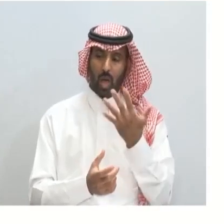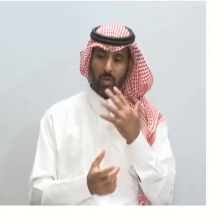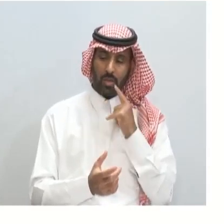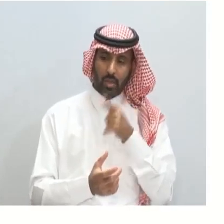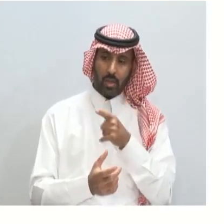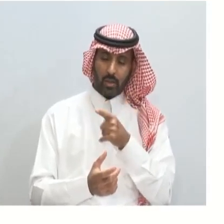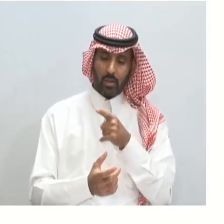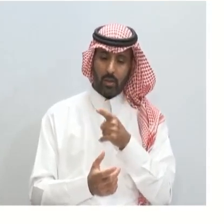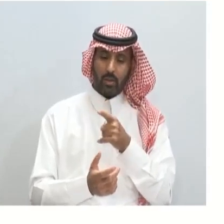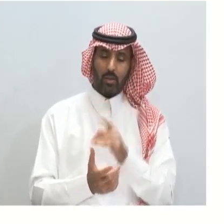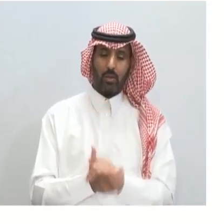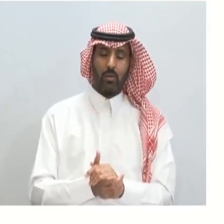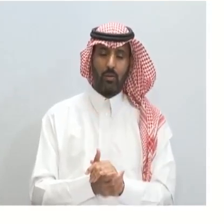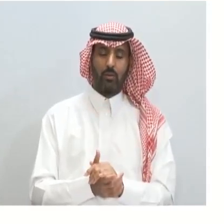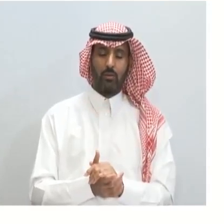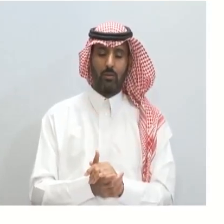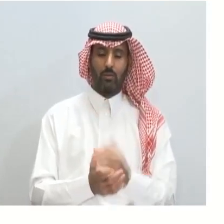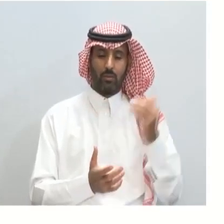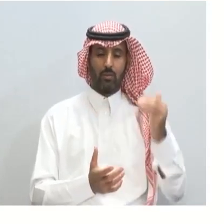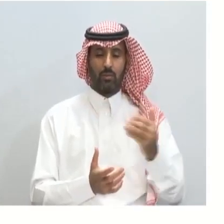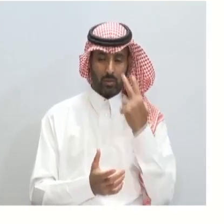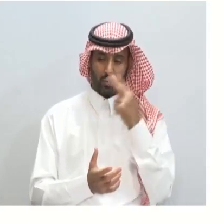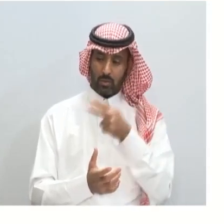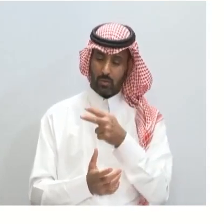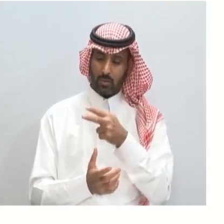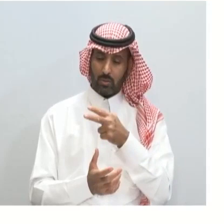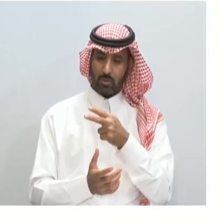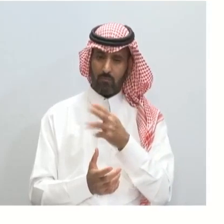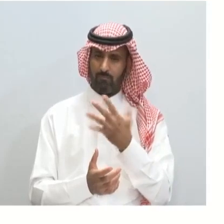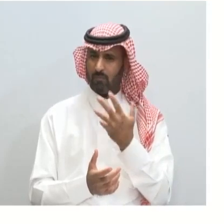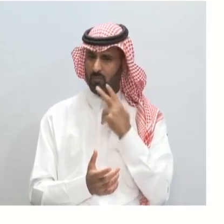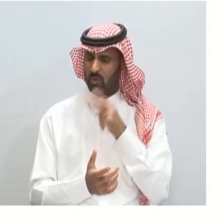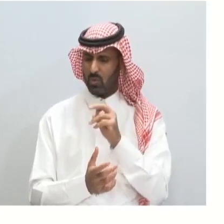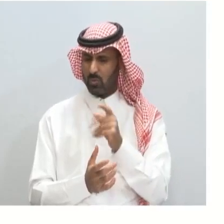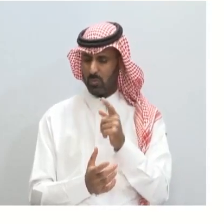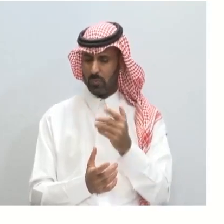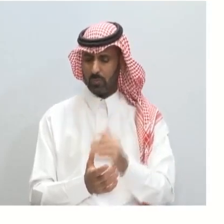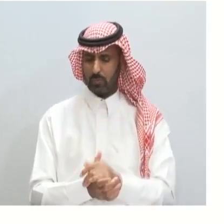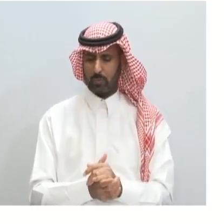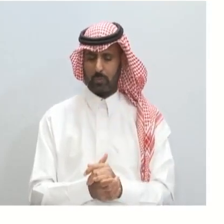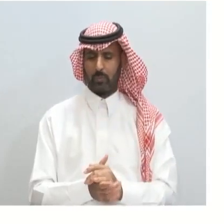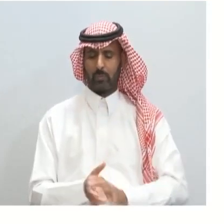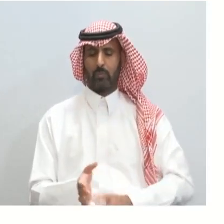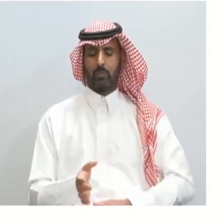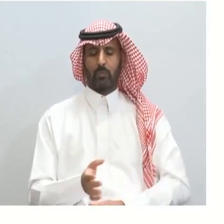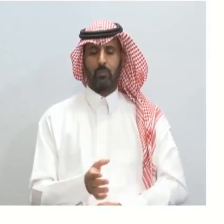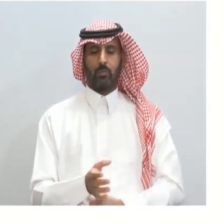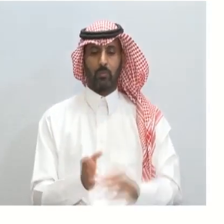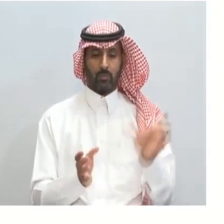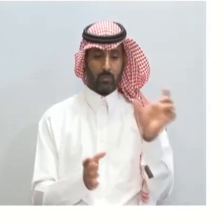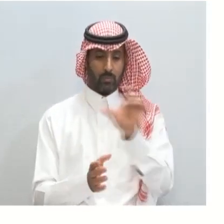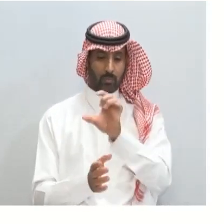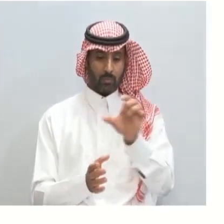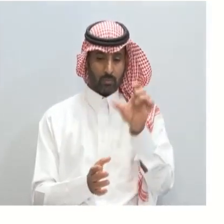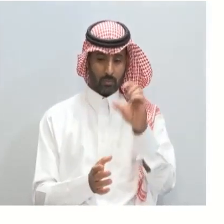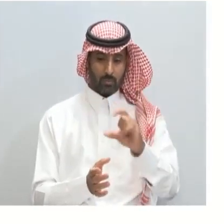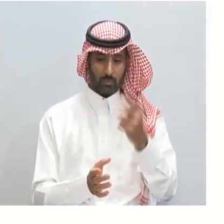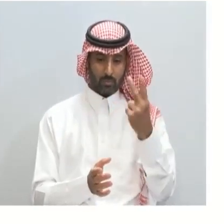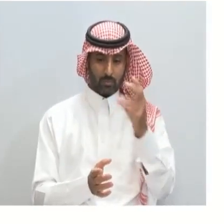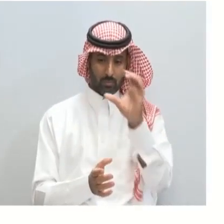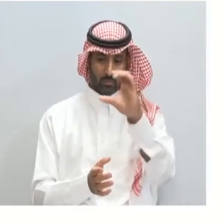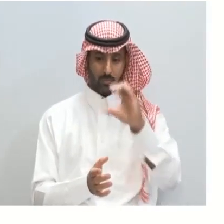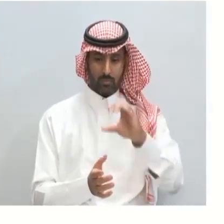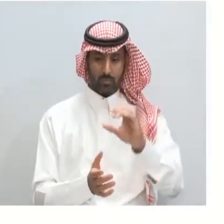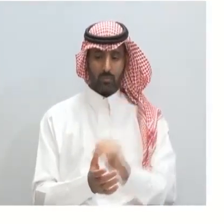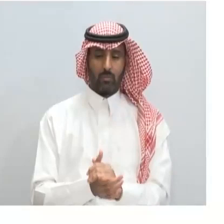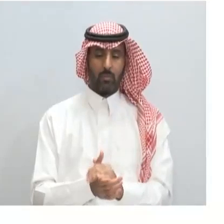see it, this one here, and it seems to me that. So he uses these